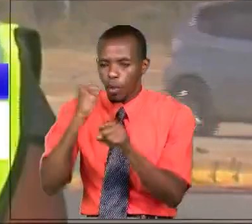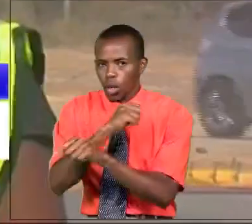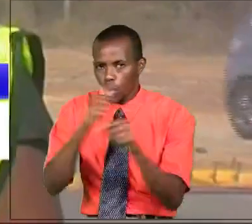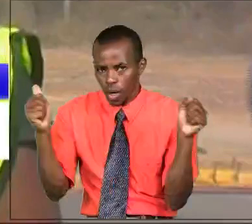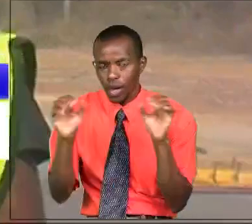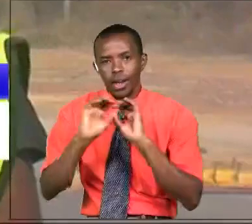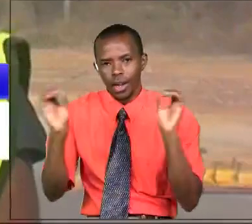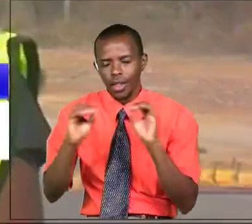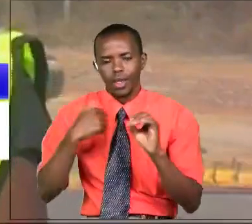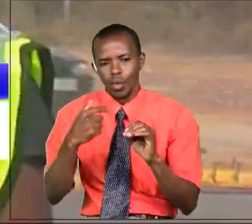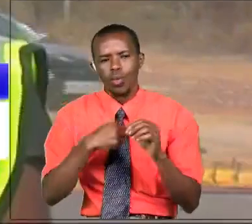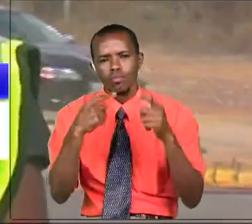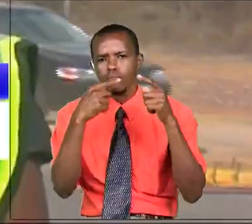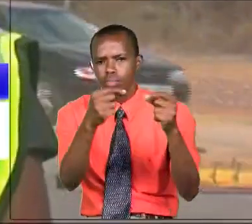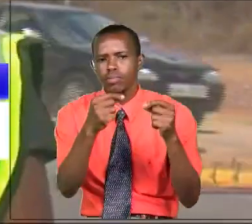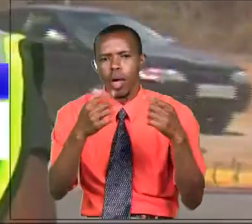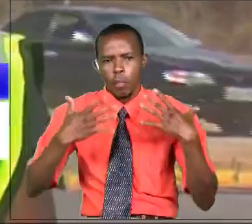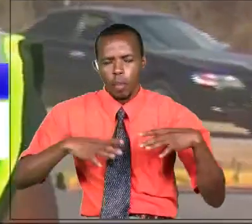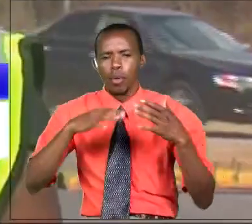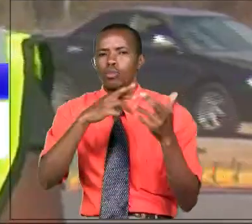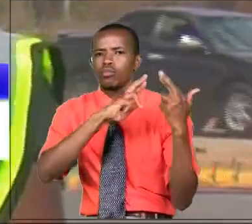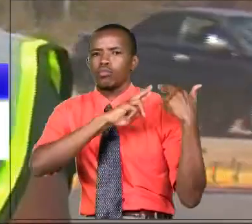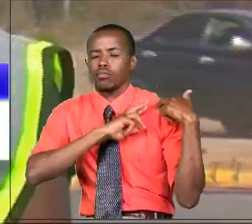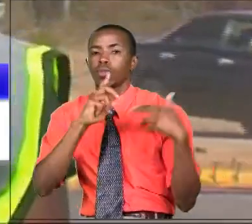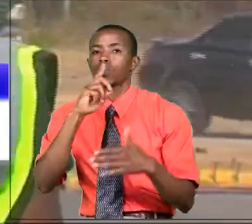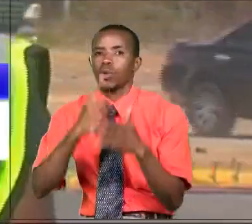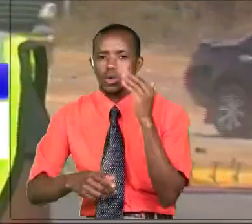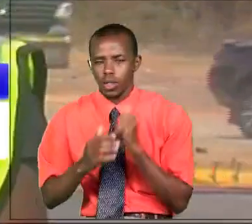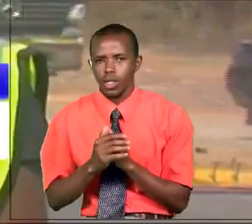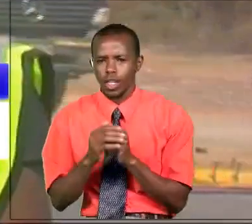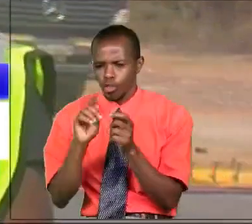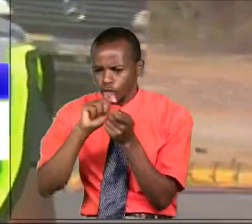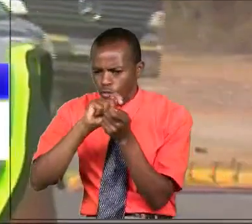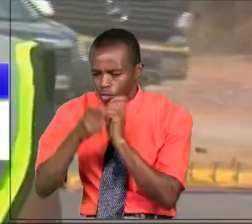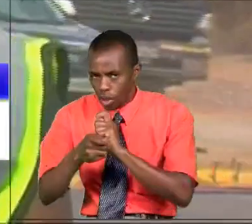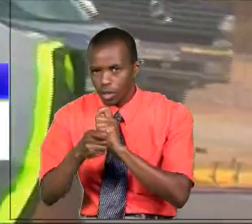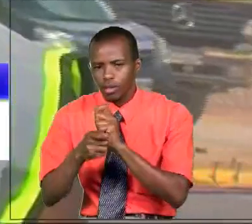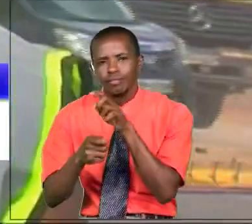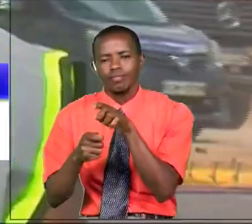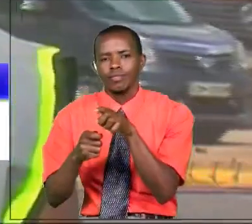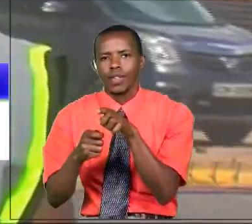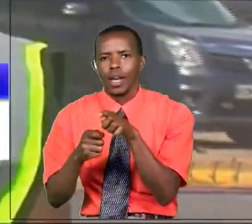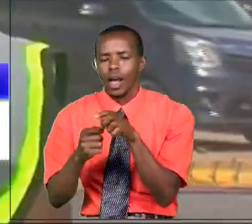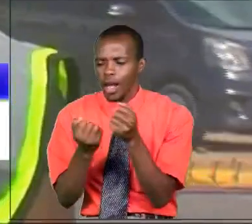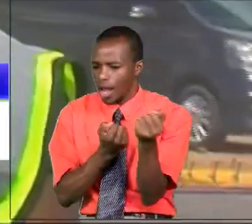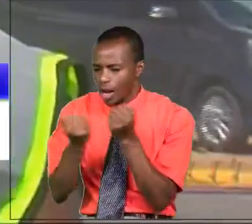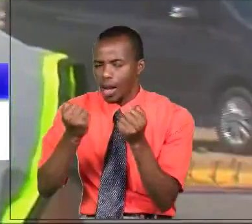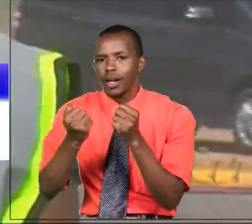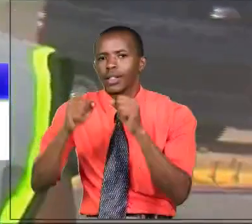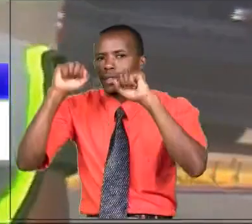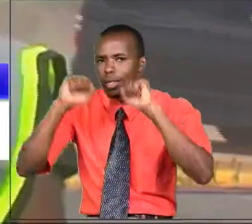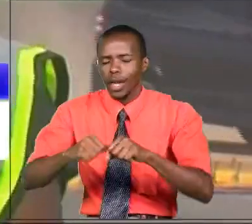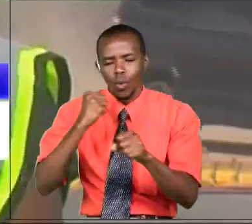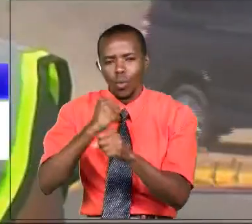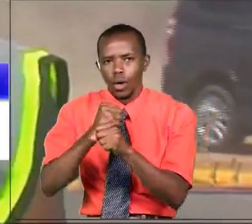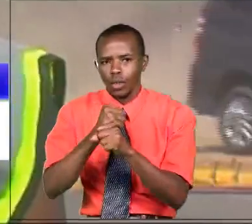course, we are telling the people concerned to ensure that they are rectified, and so that the vehicles are able to